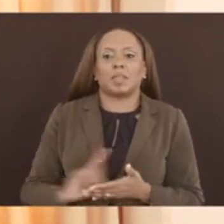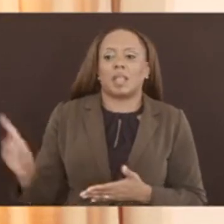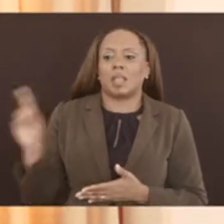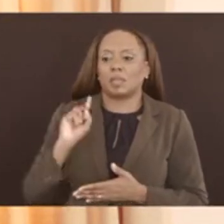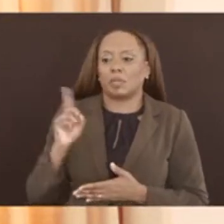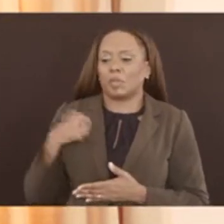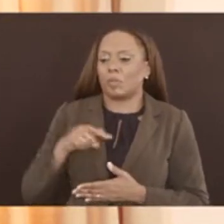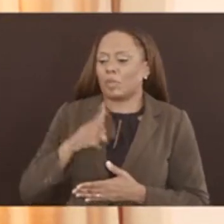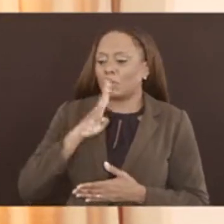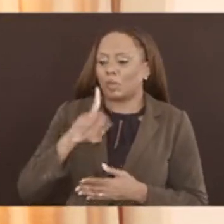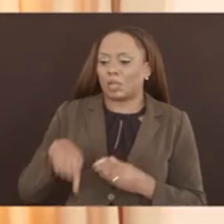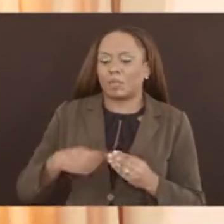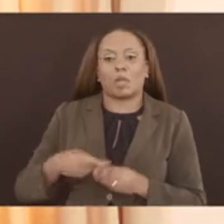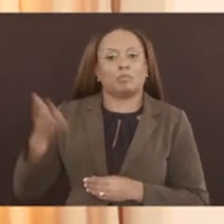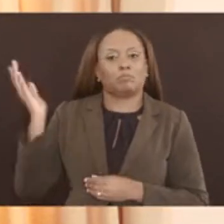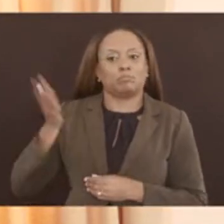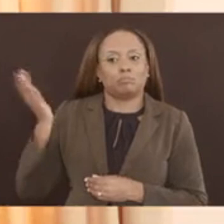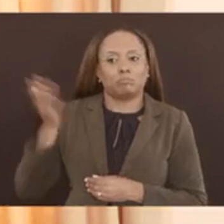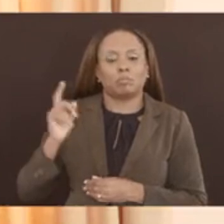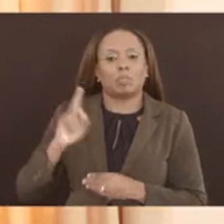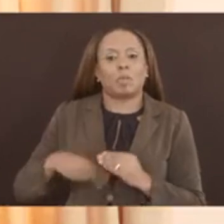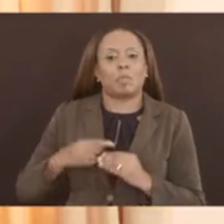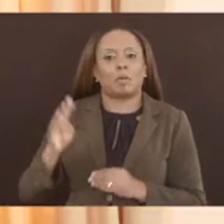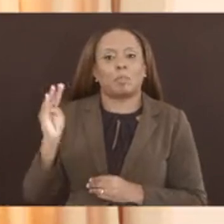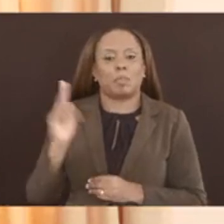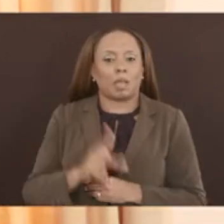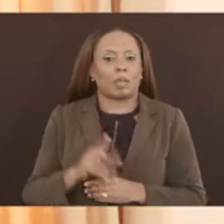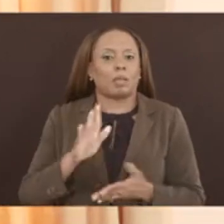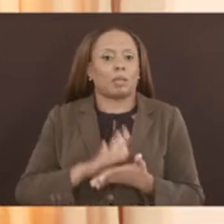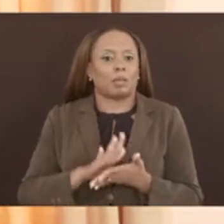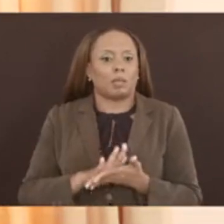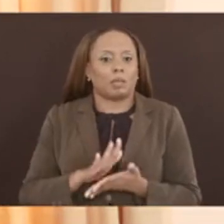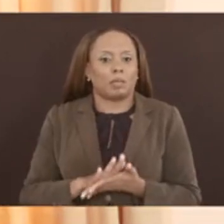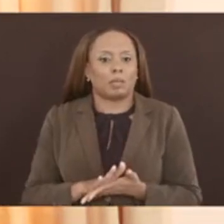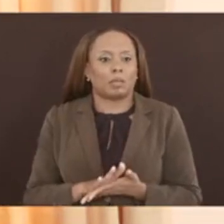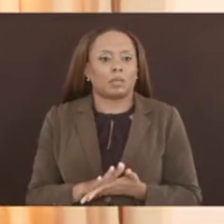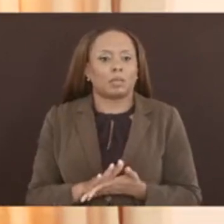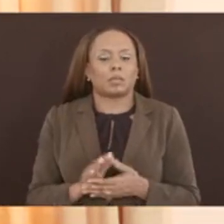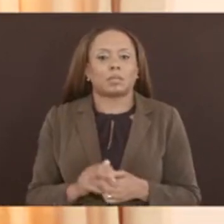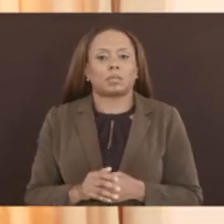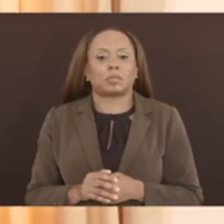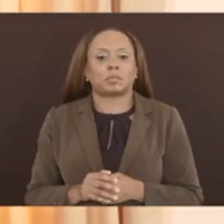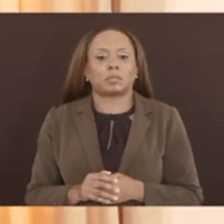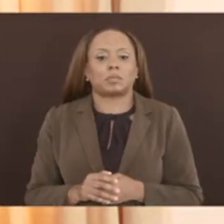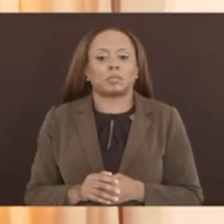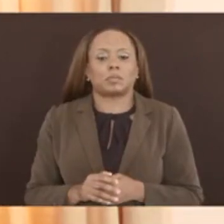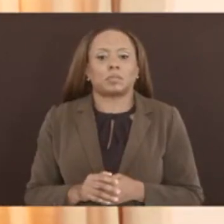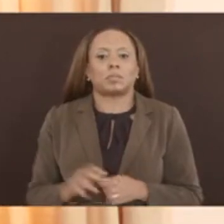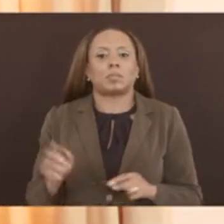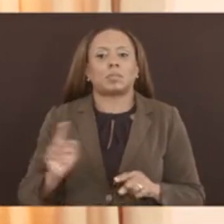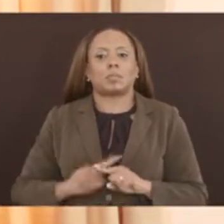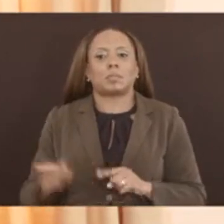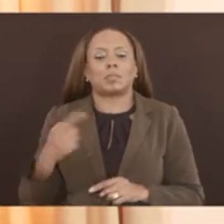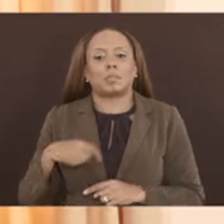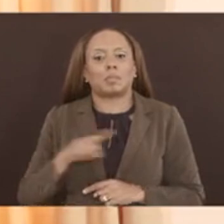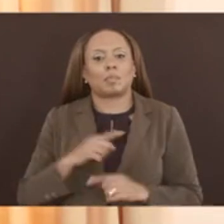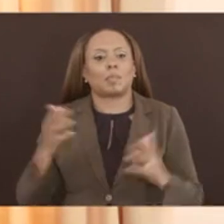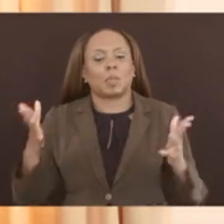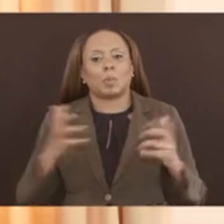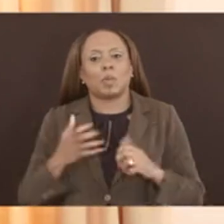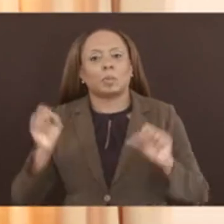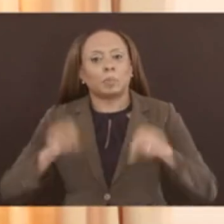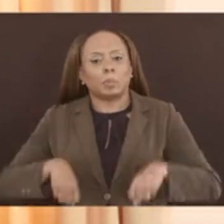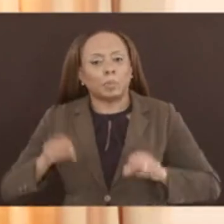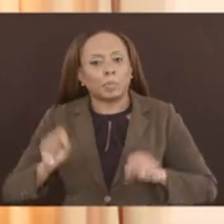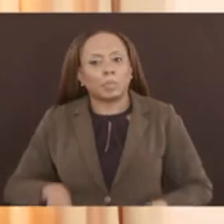perspective of education and the return to school, it was against a background where we were in looking at a roadmap where we wanted to be able